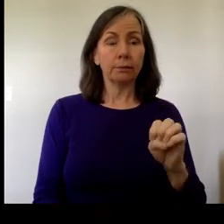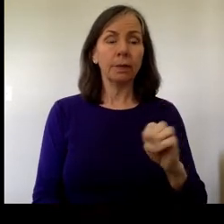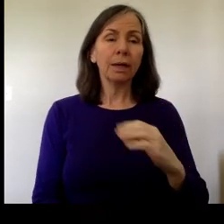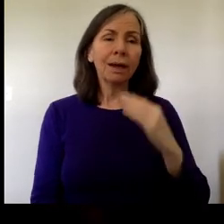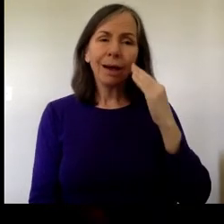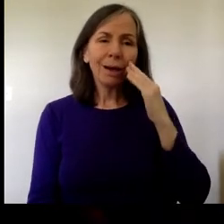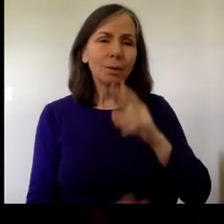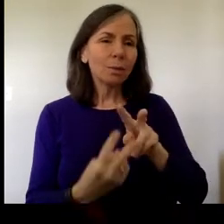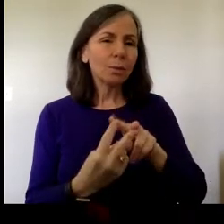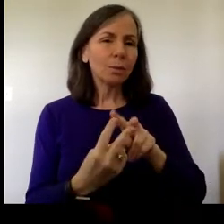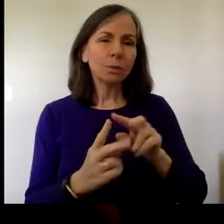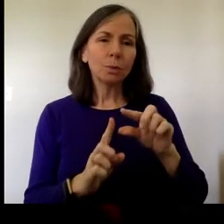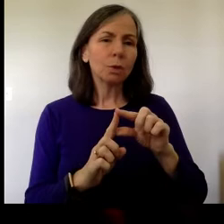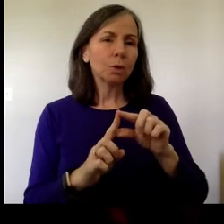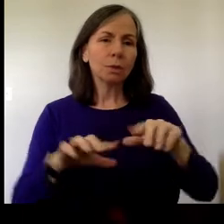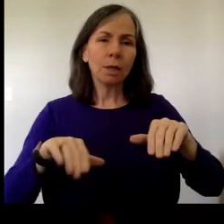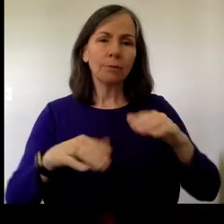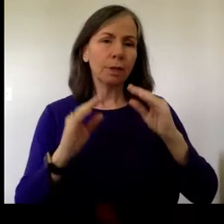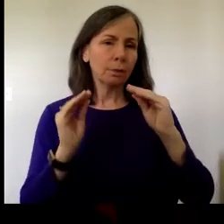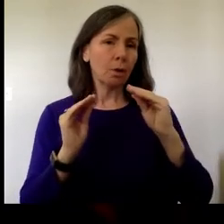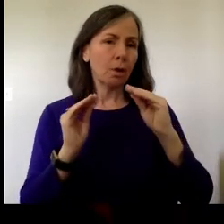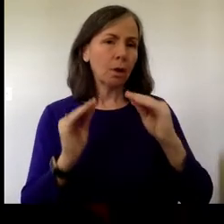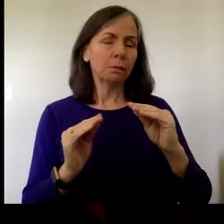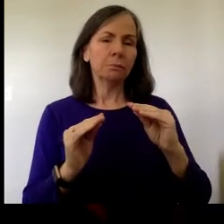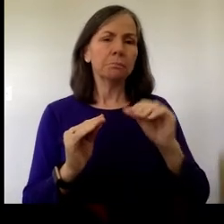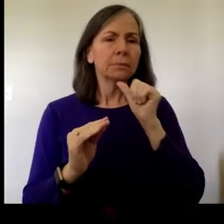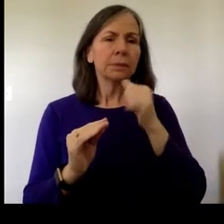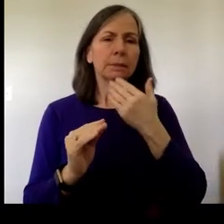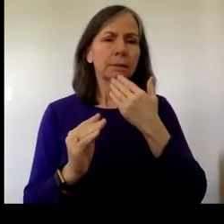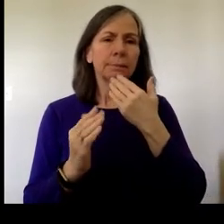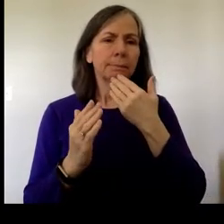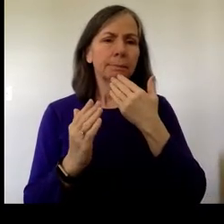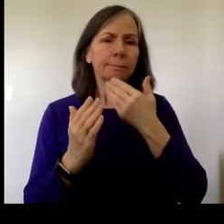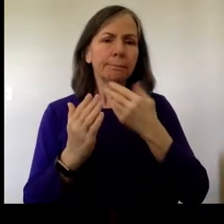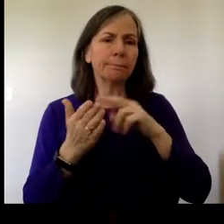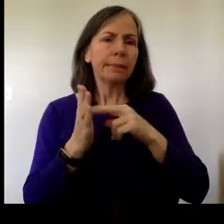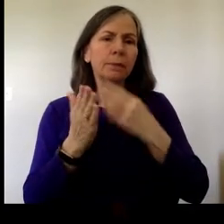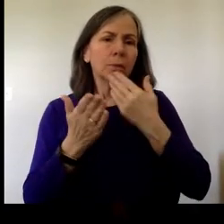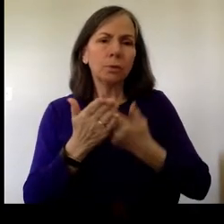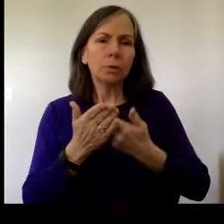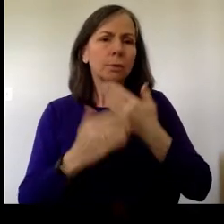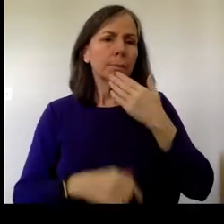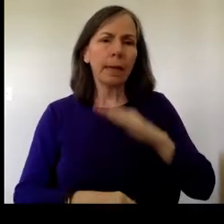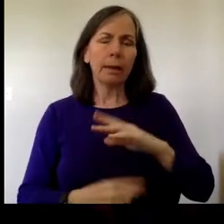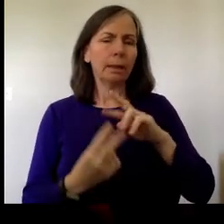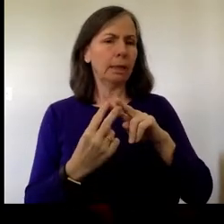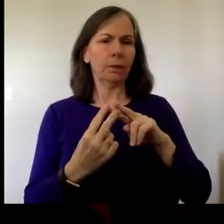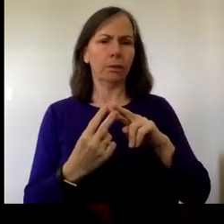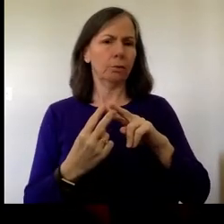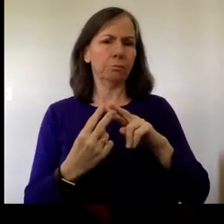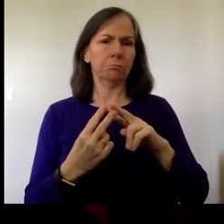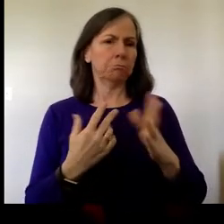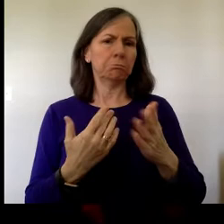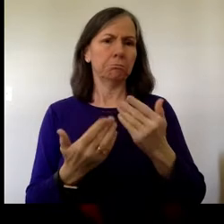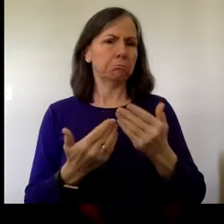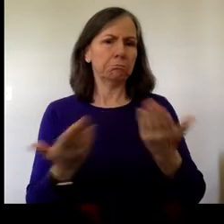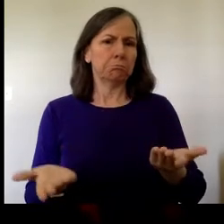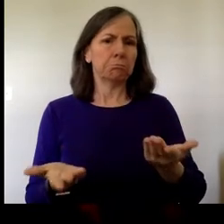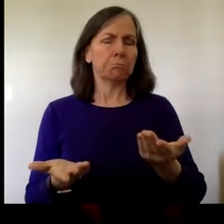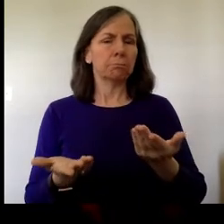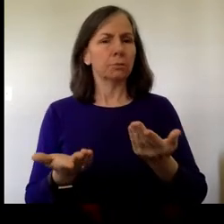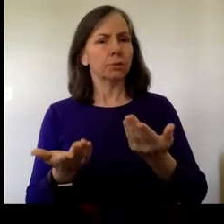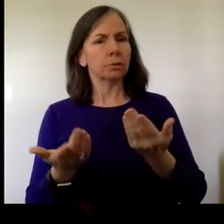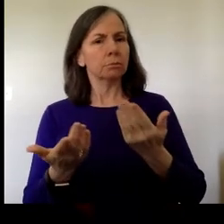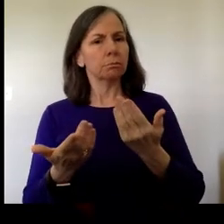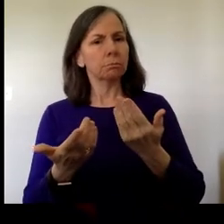not good or bad. You are dominant and recessive for many traits. So it's not good or bad. It